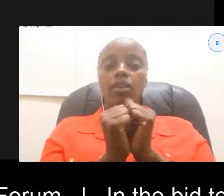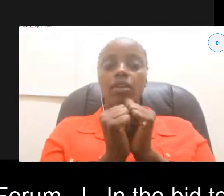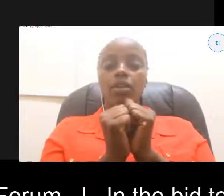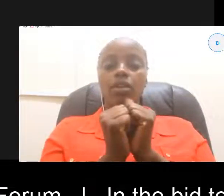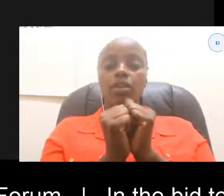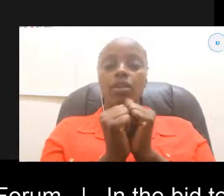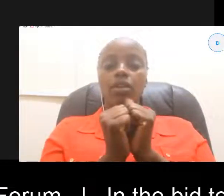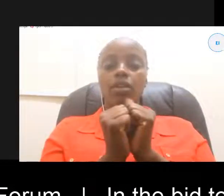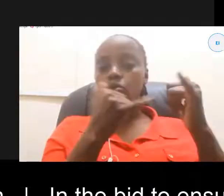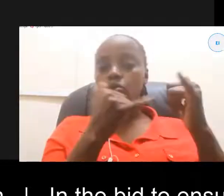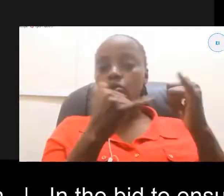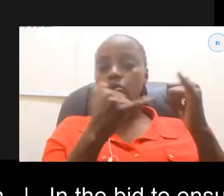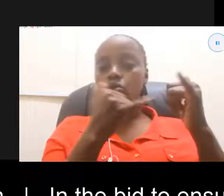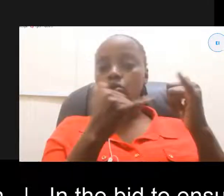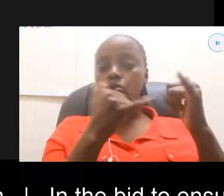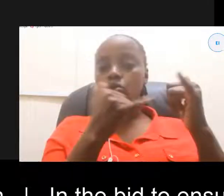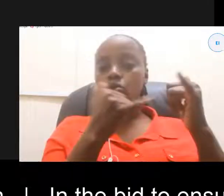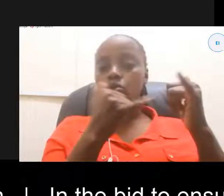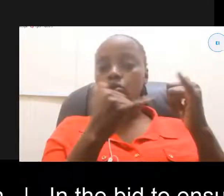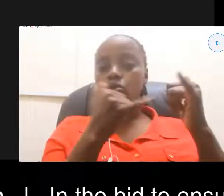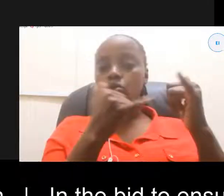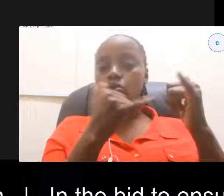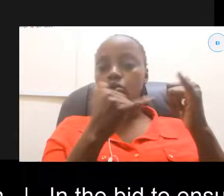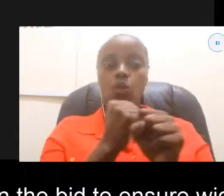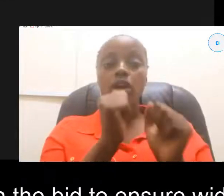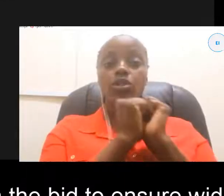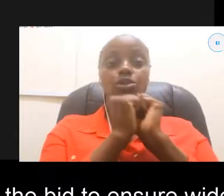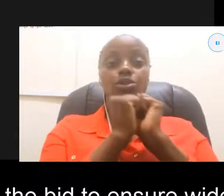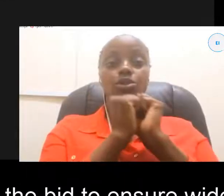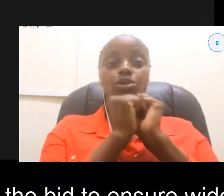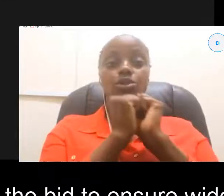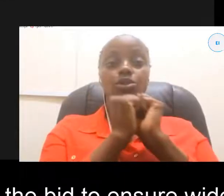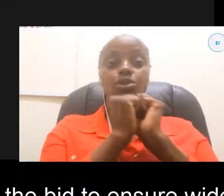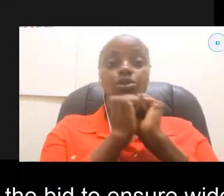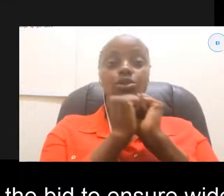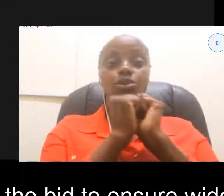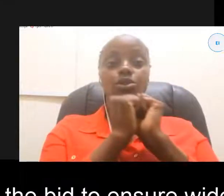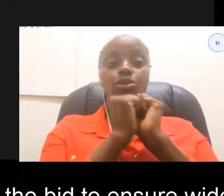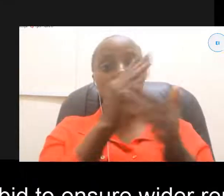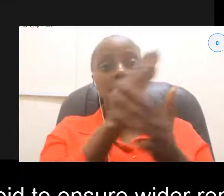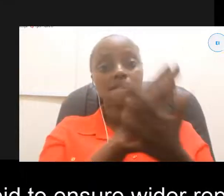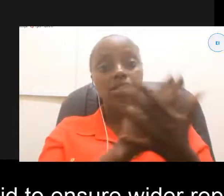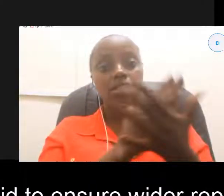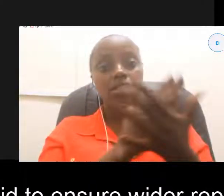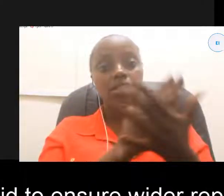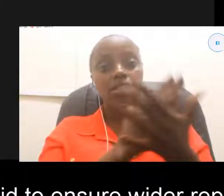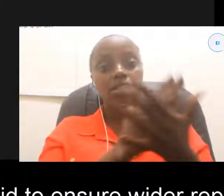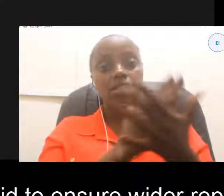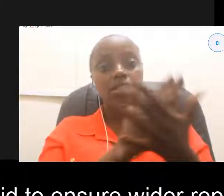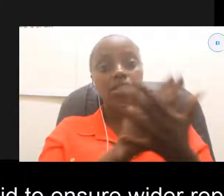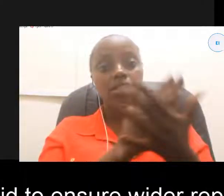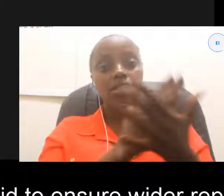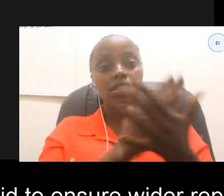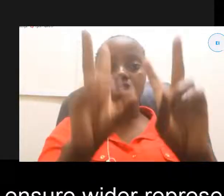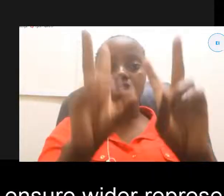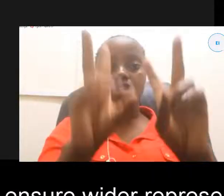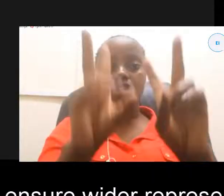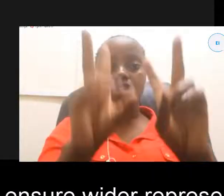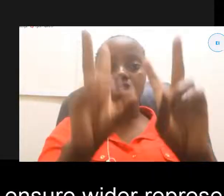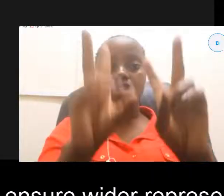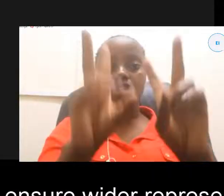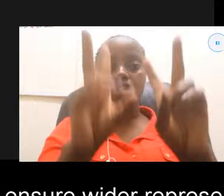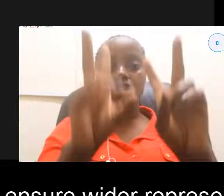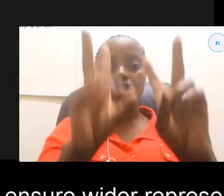push to work together towards some of the critical issues that we have with